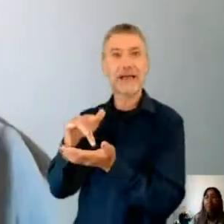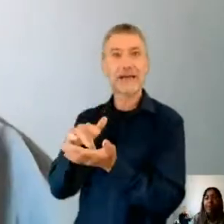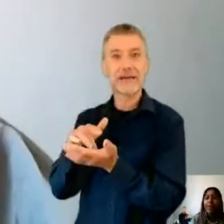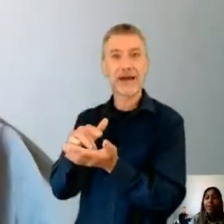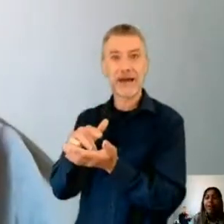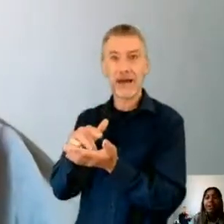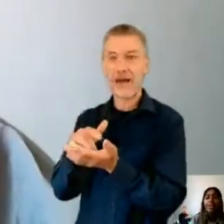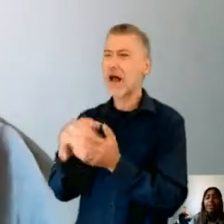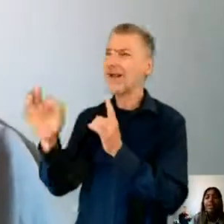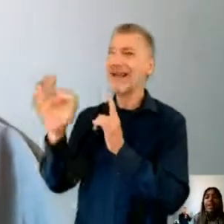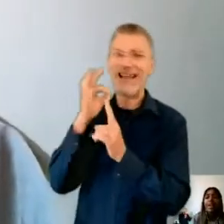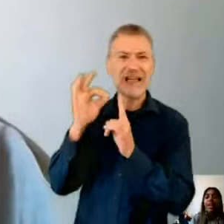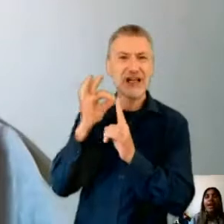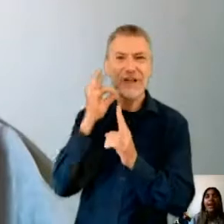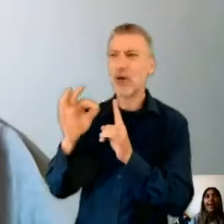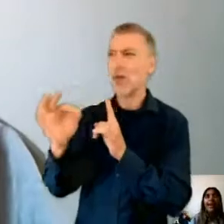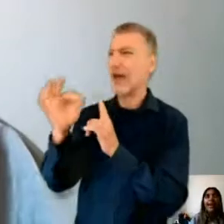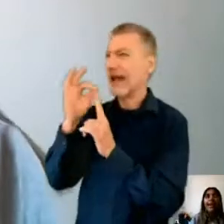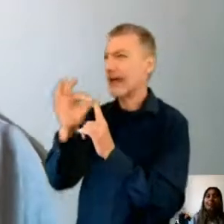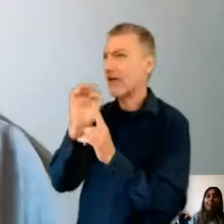and